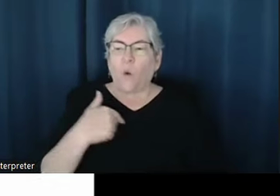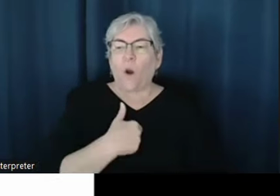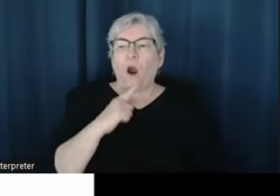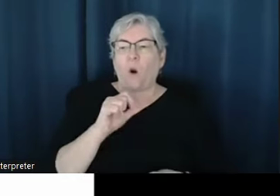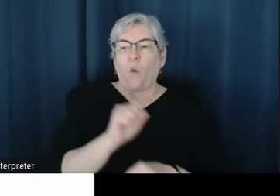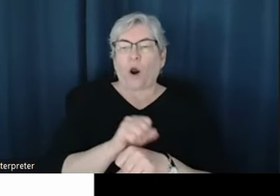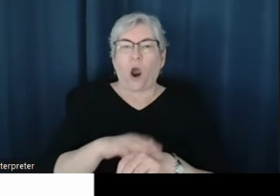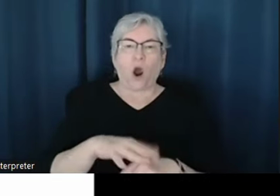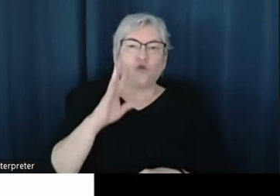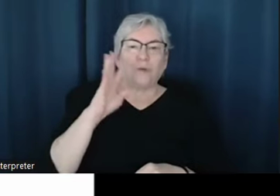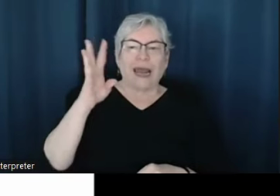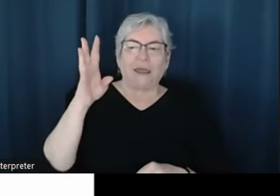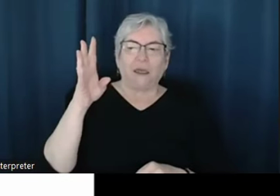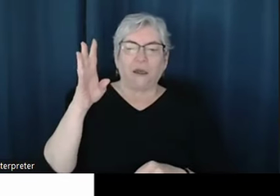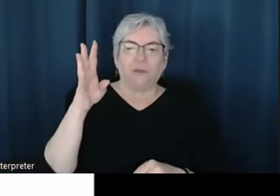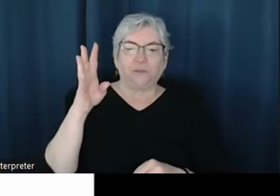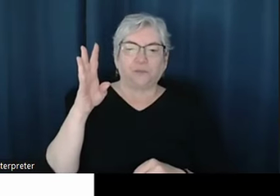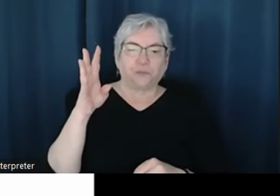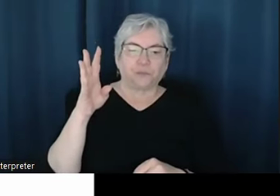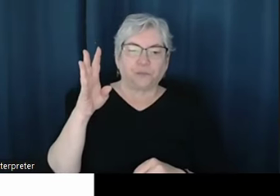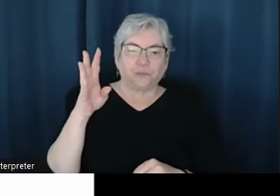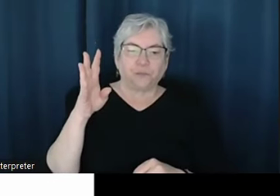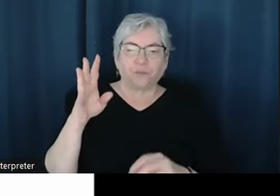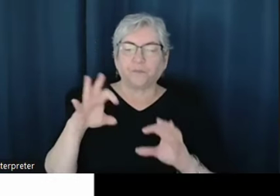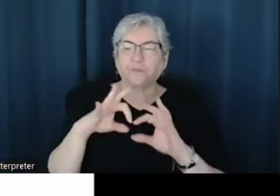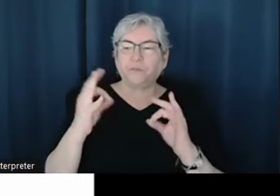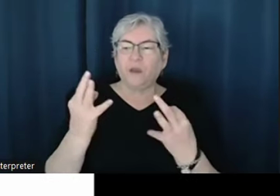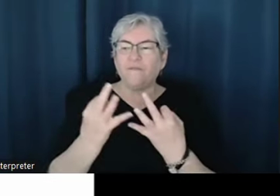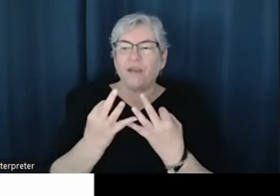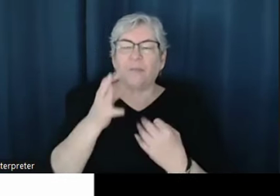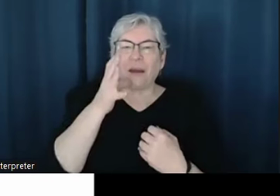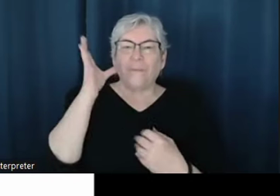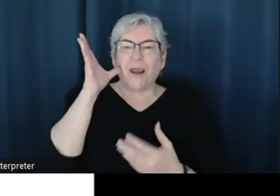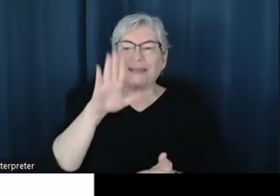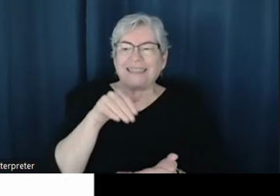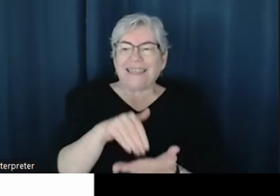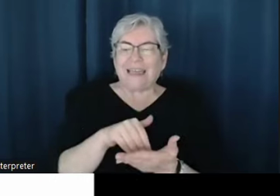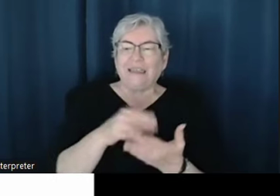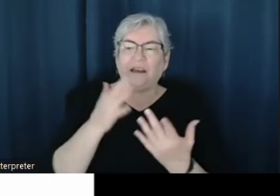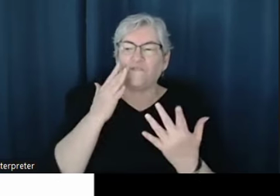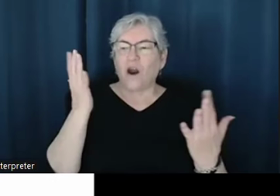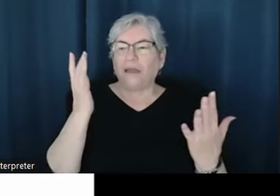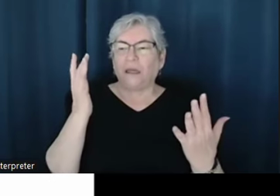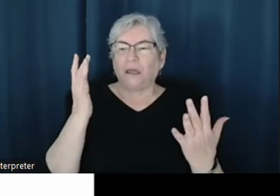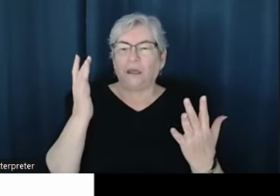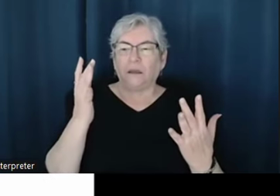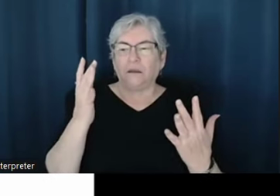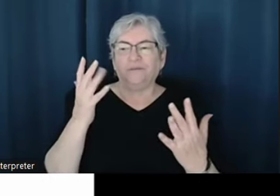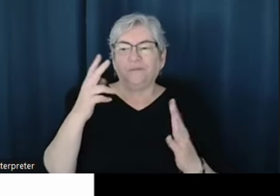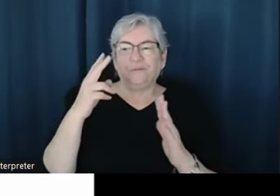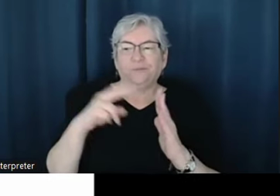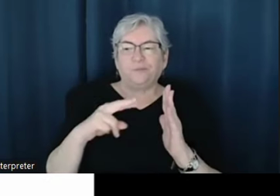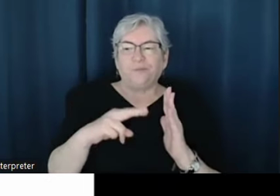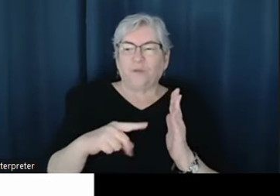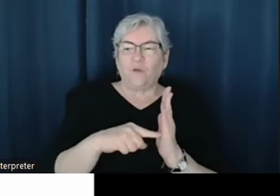on creating a family parent center friendly version of it,